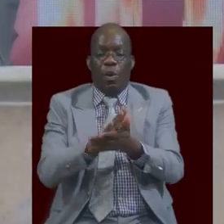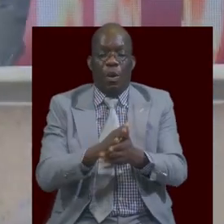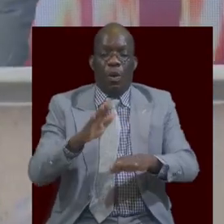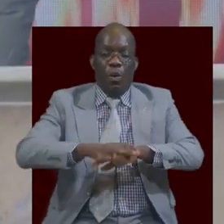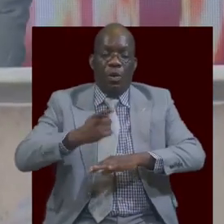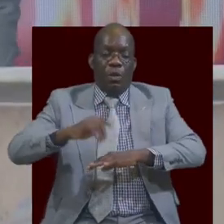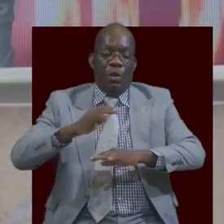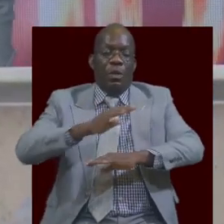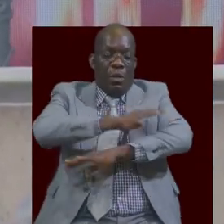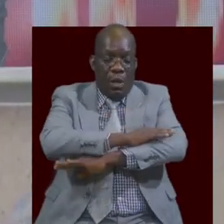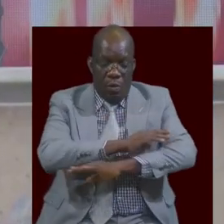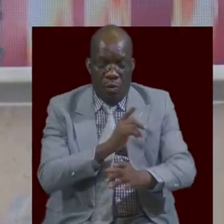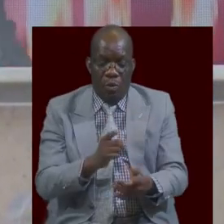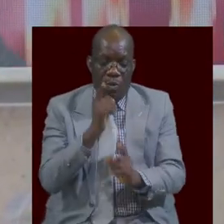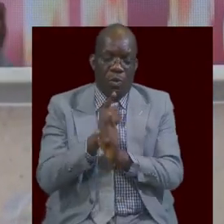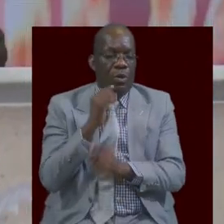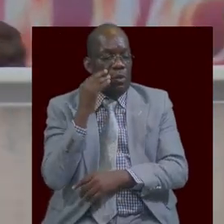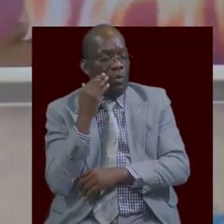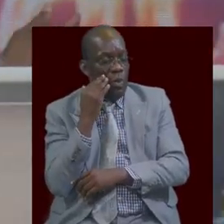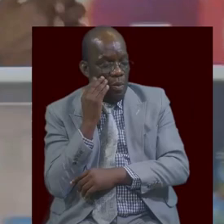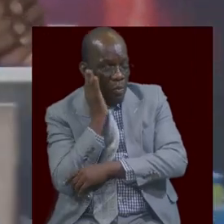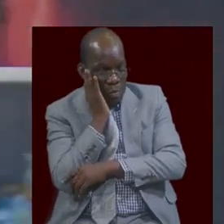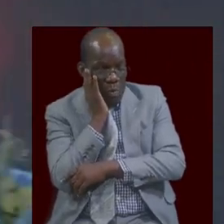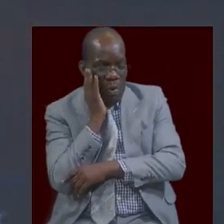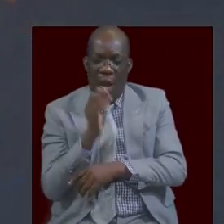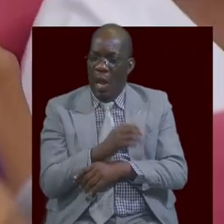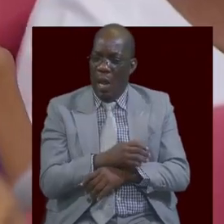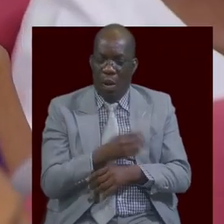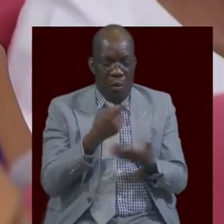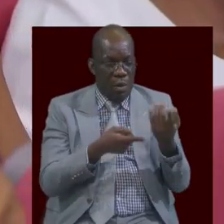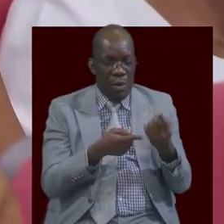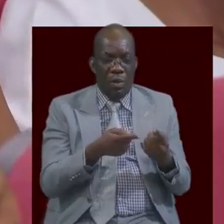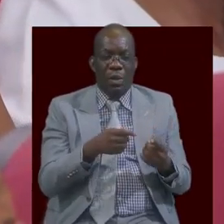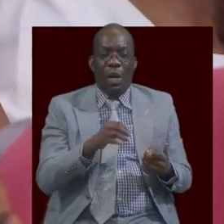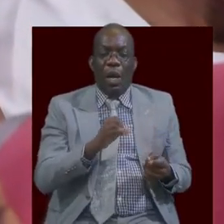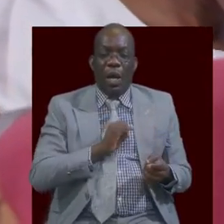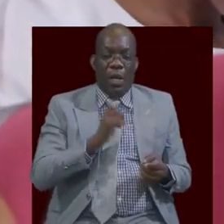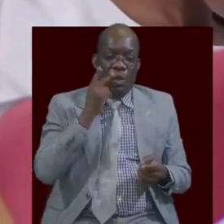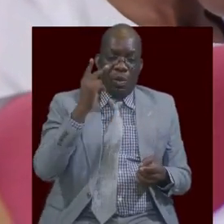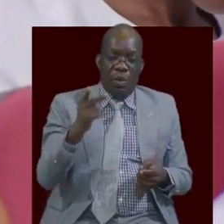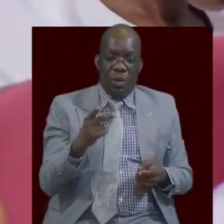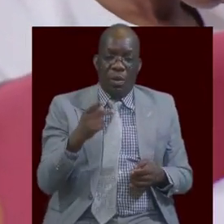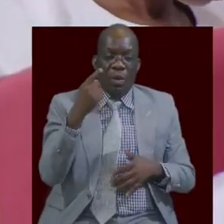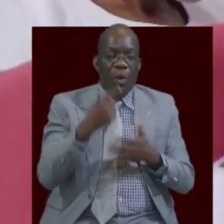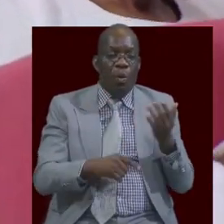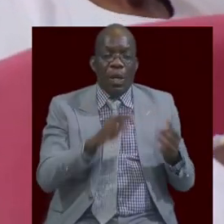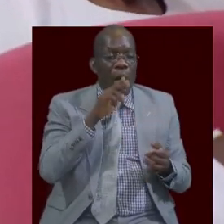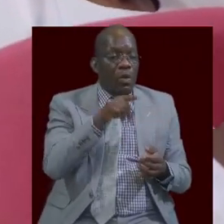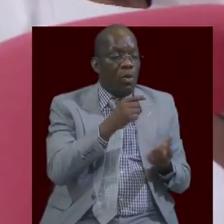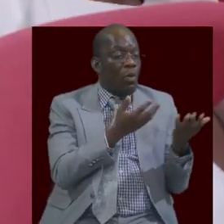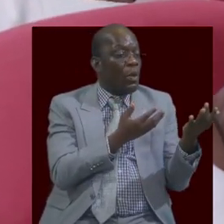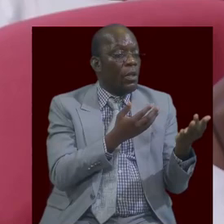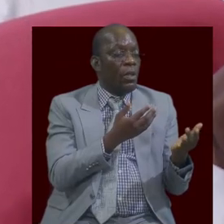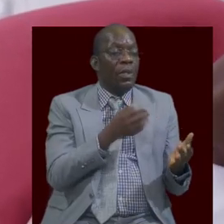just doing like this. And I come to, I said, my son, my daughter, what are you waiting for? He